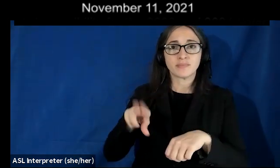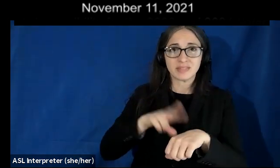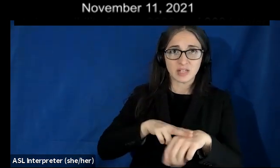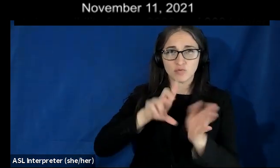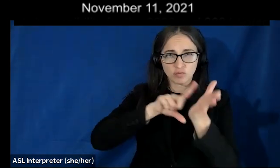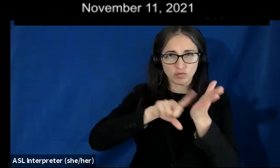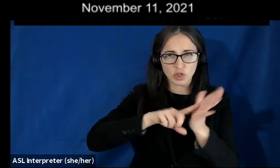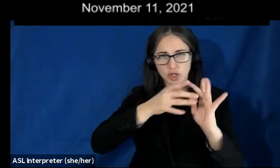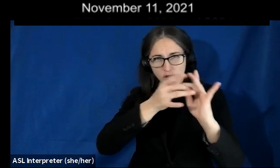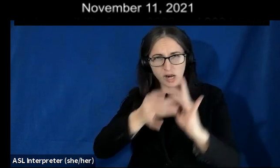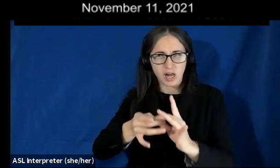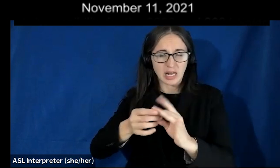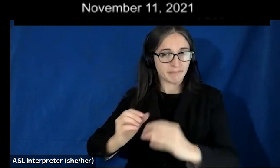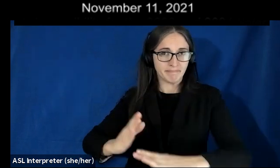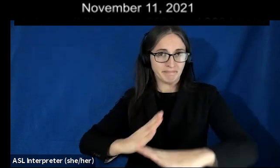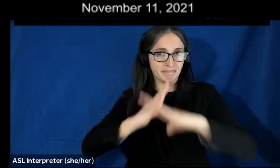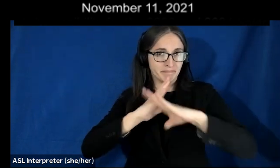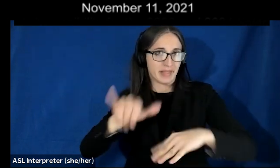freedom.